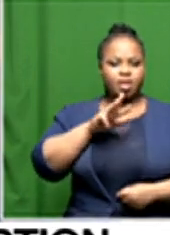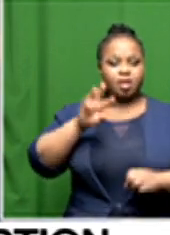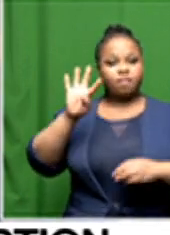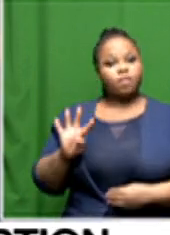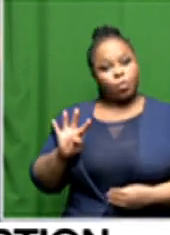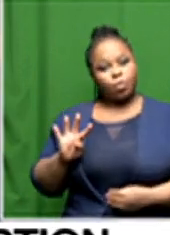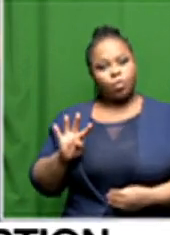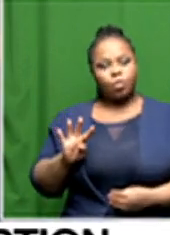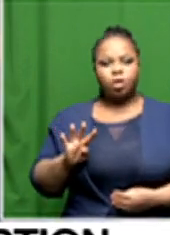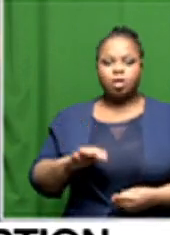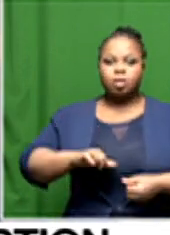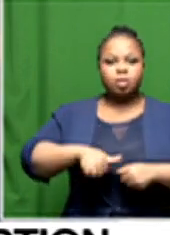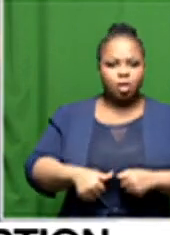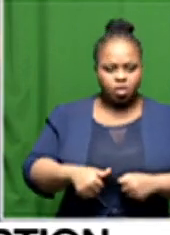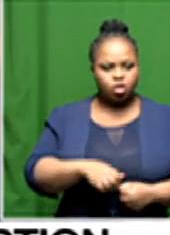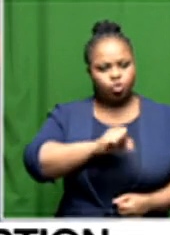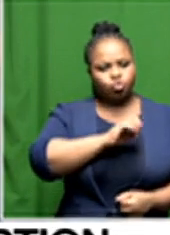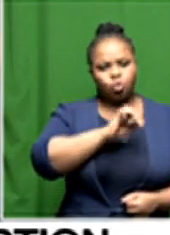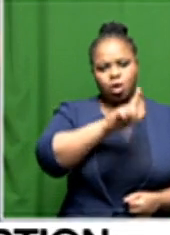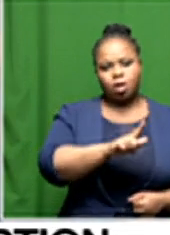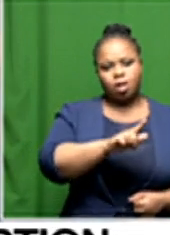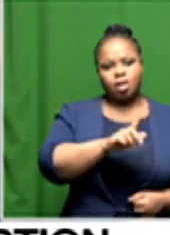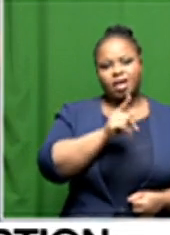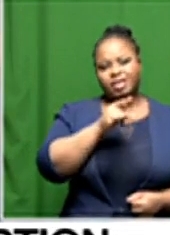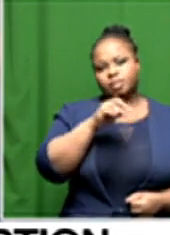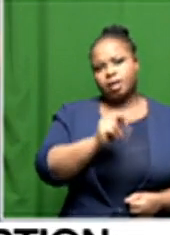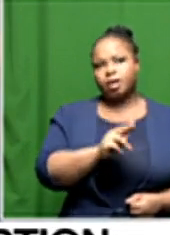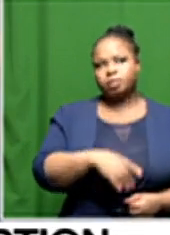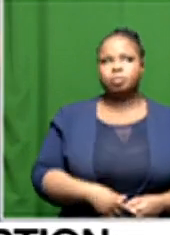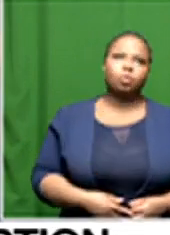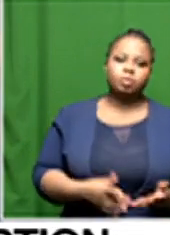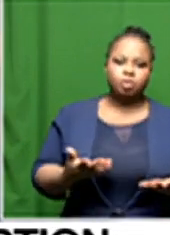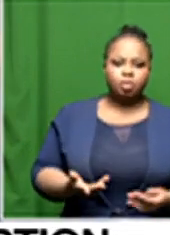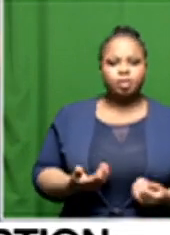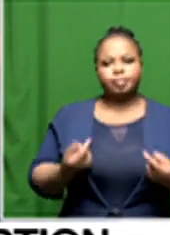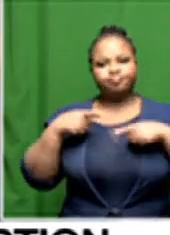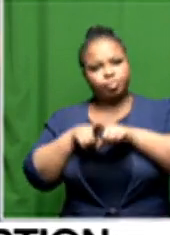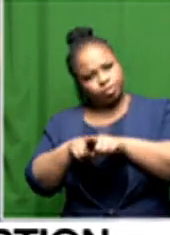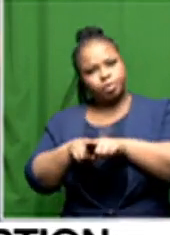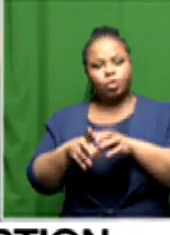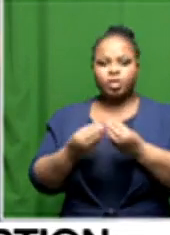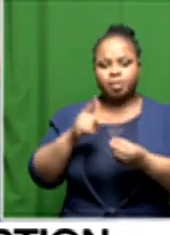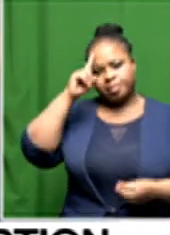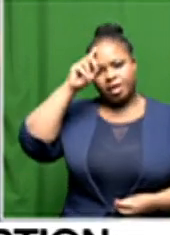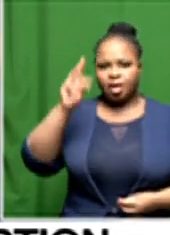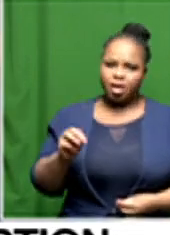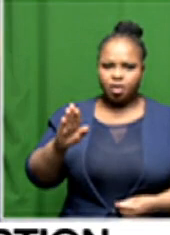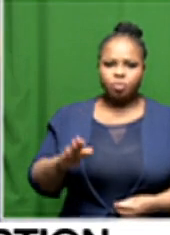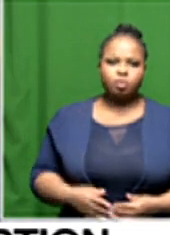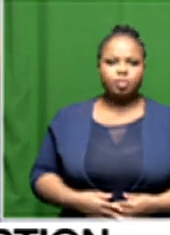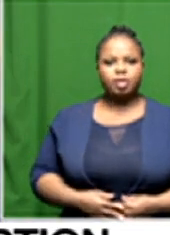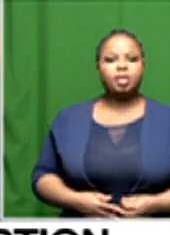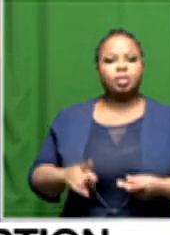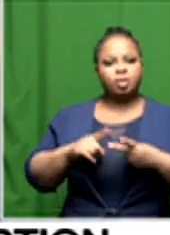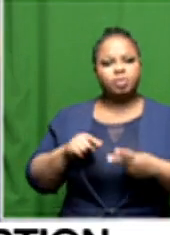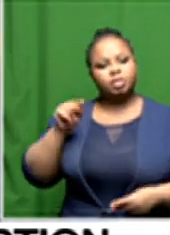became pariahs. But Sol Kerzner then just sort of got into bed with Mandela and carried it all on. So yeah, that's also